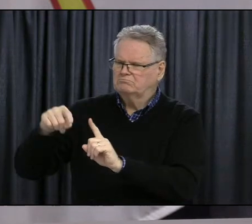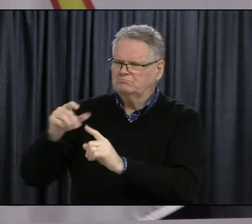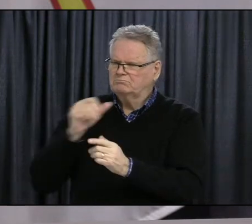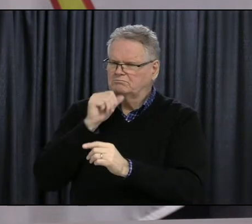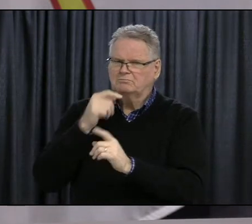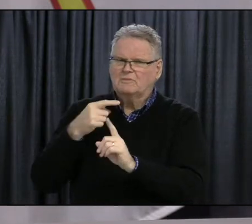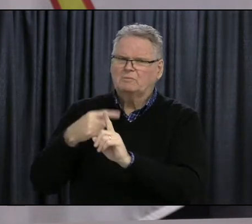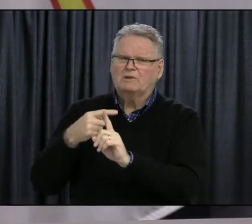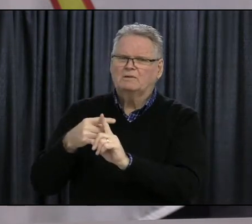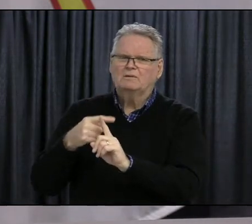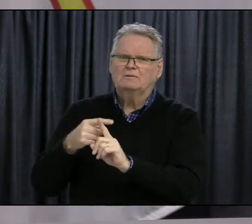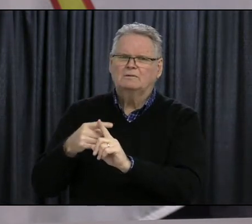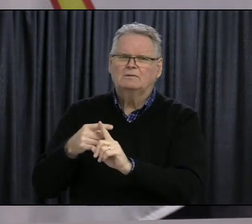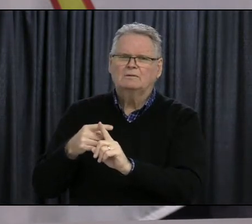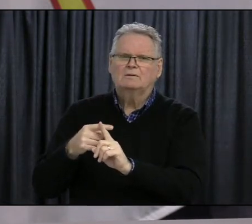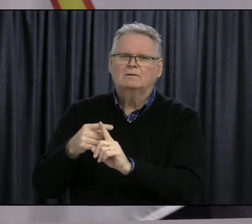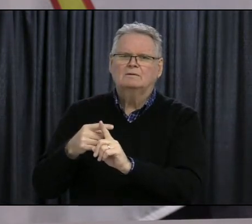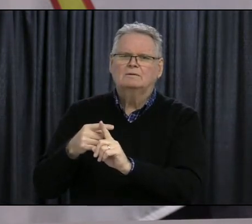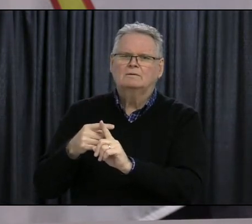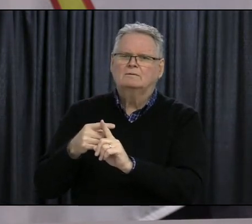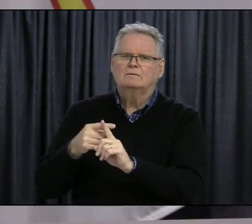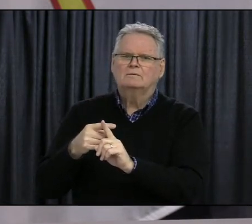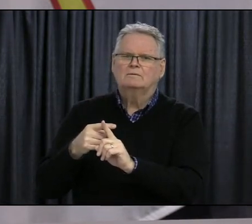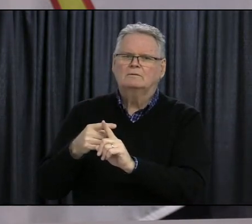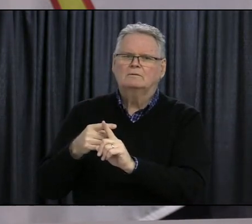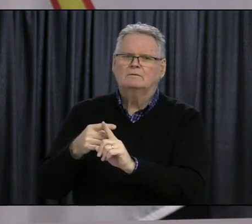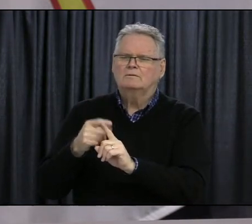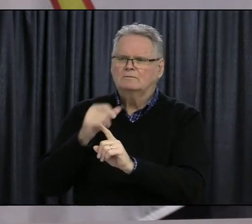right. Sorry. Thank you. Sorry.